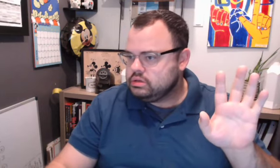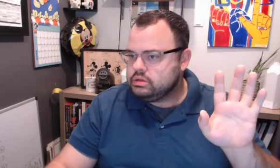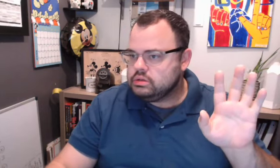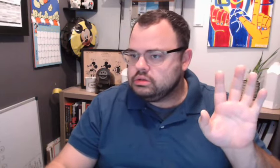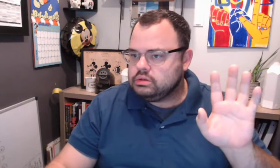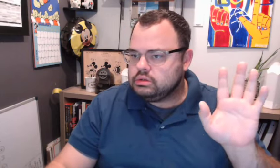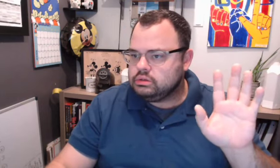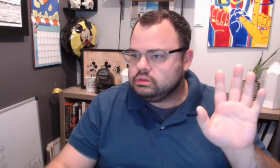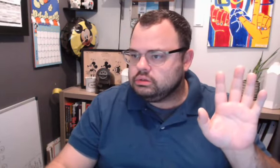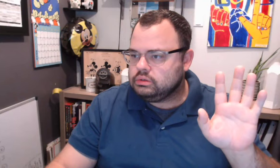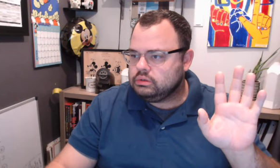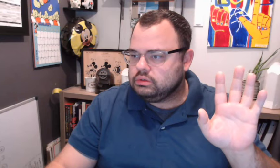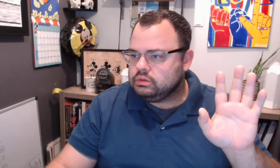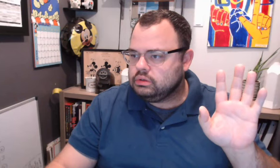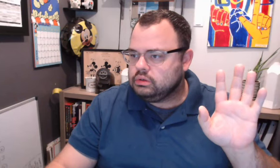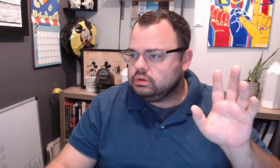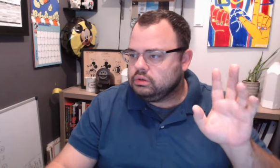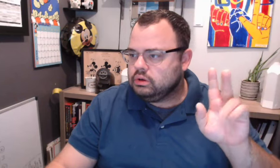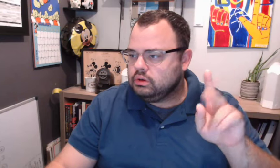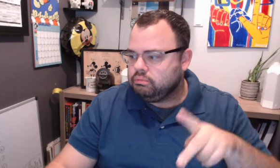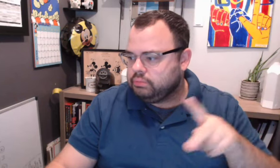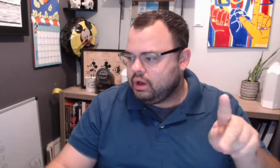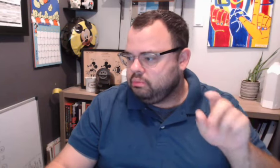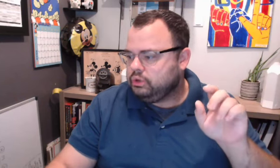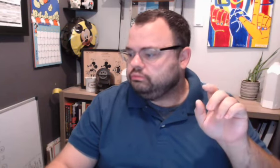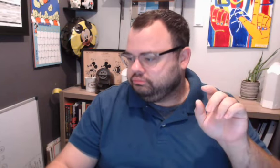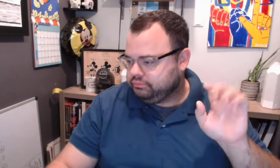Got the PowerPoint ready somewhere here.